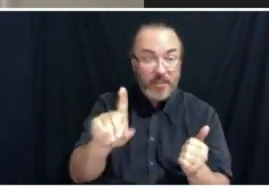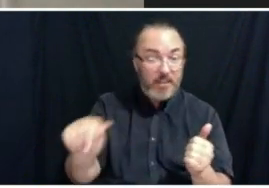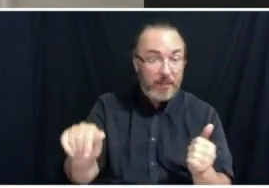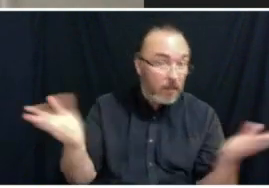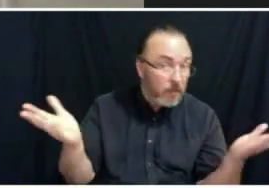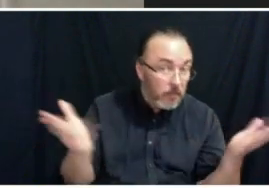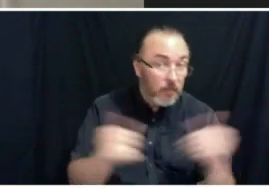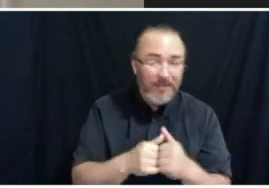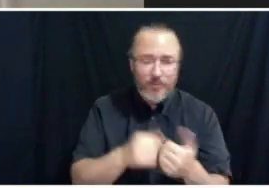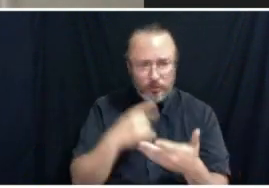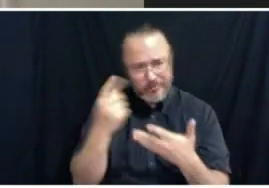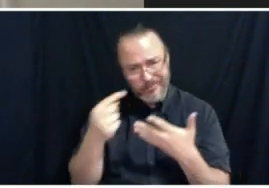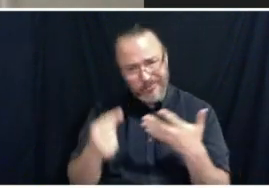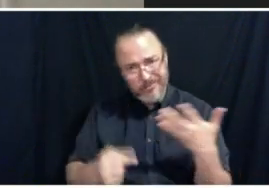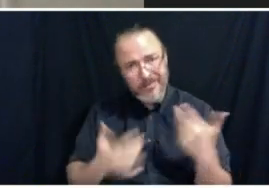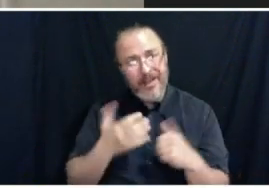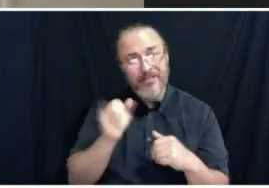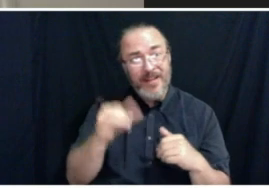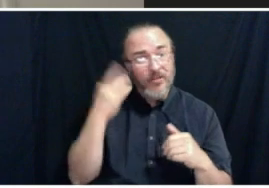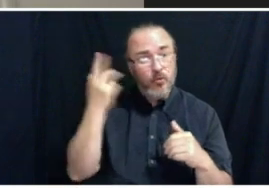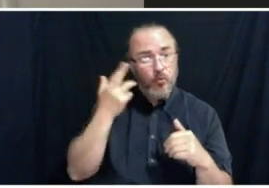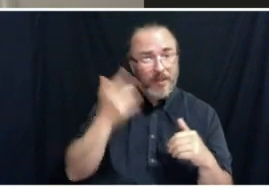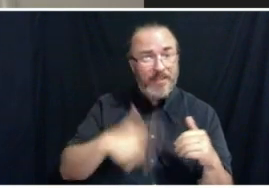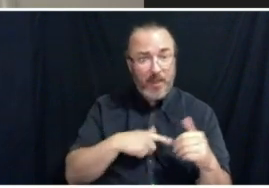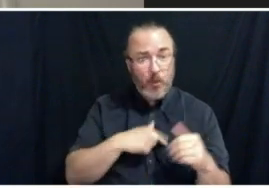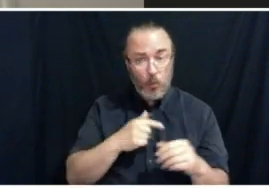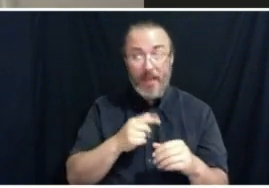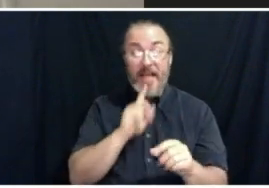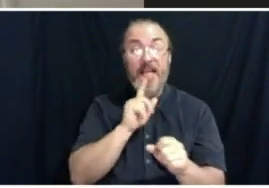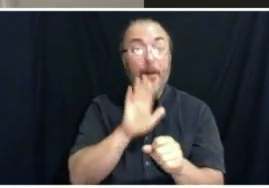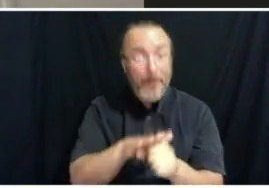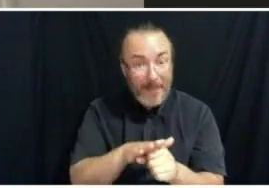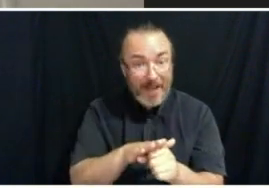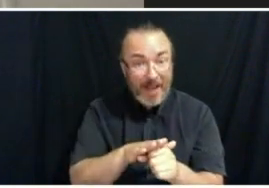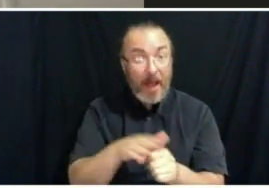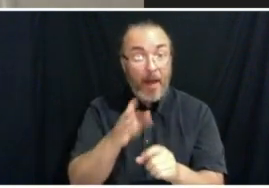why we have made the commitment that by